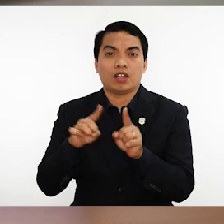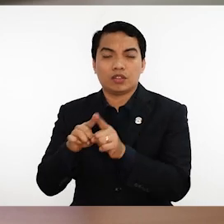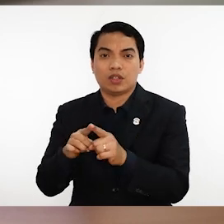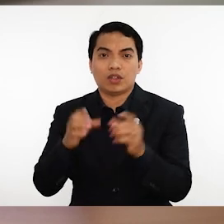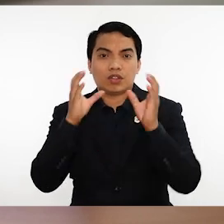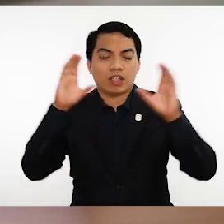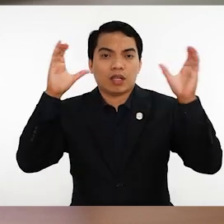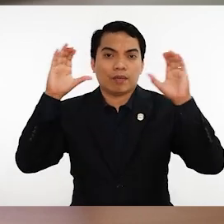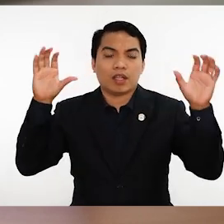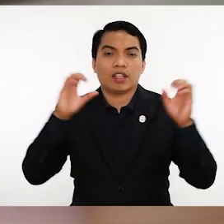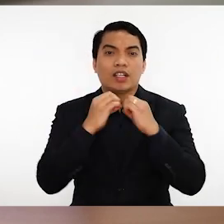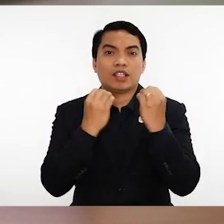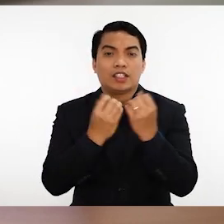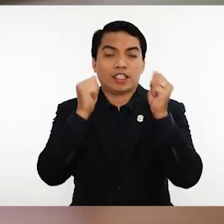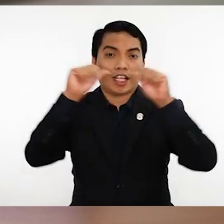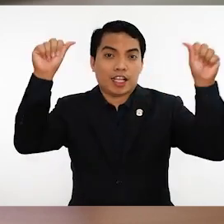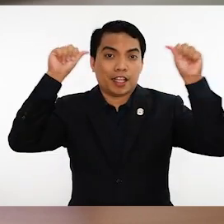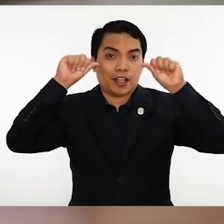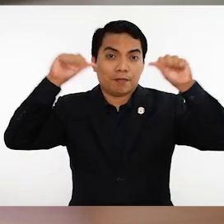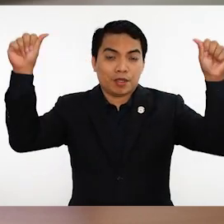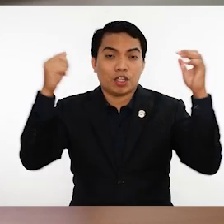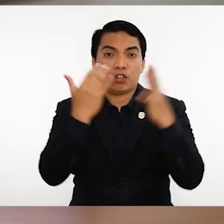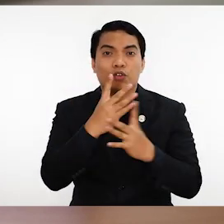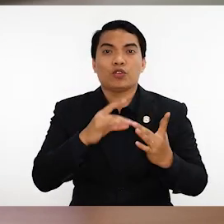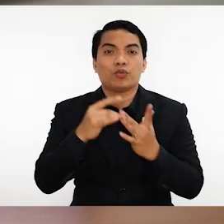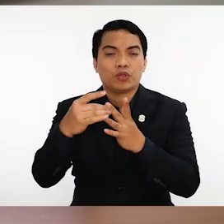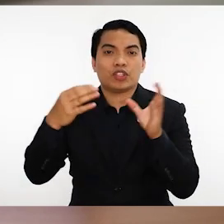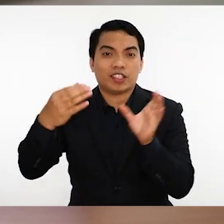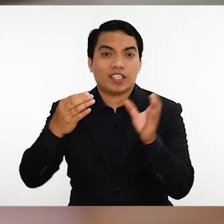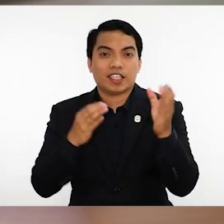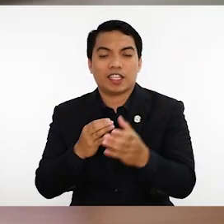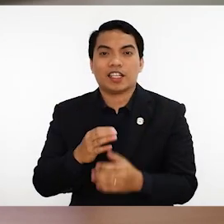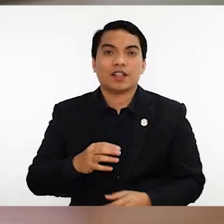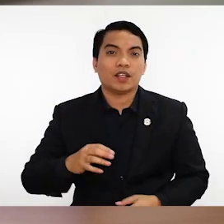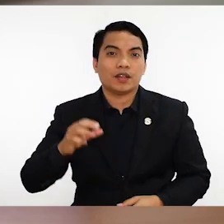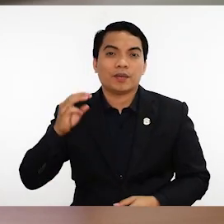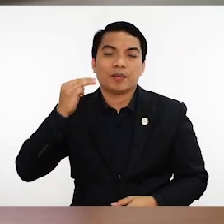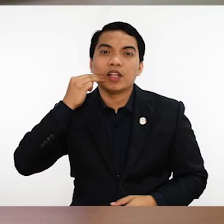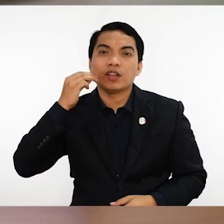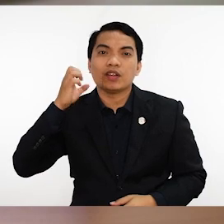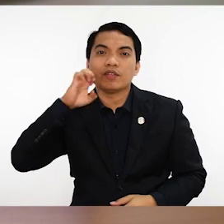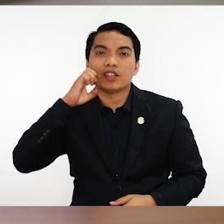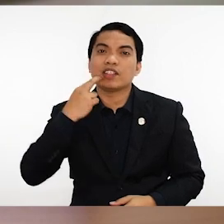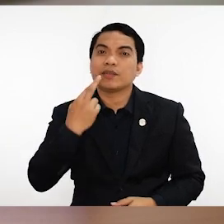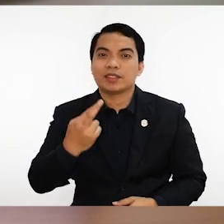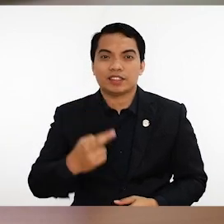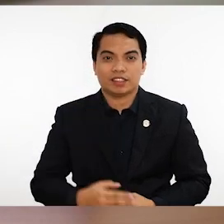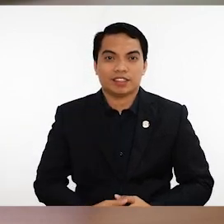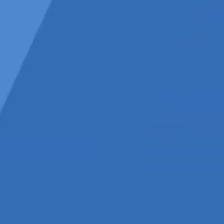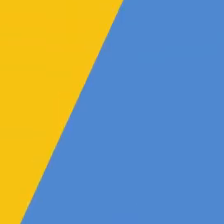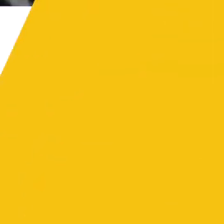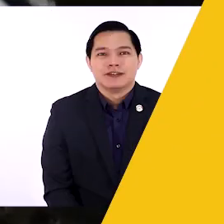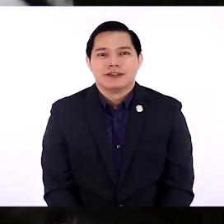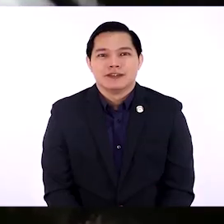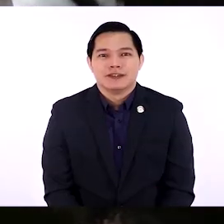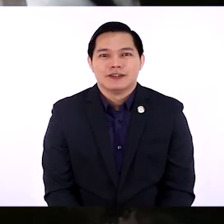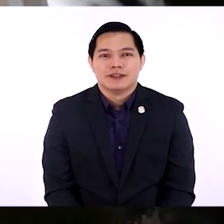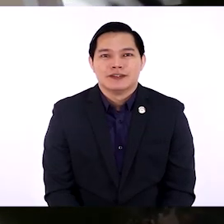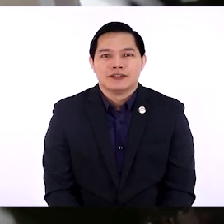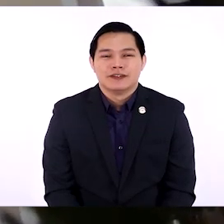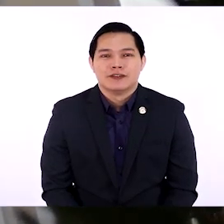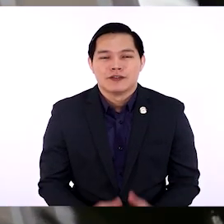the organization's anniversary through a special gathering. Sister Malu Infante tells us more.